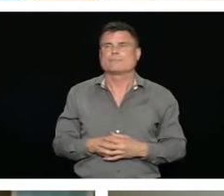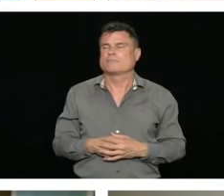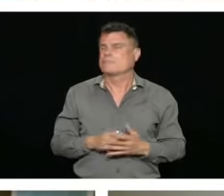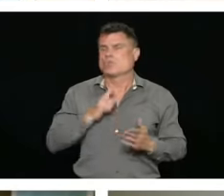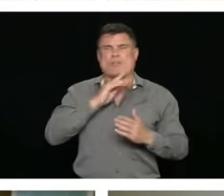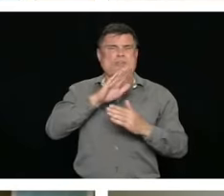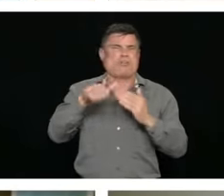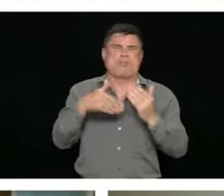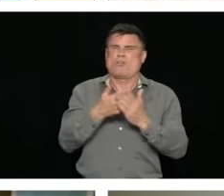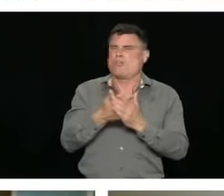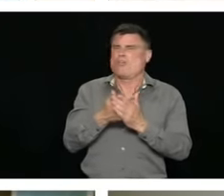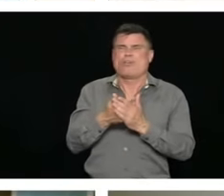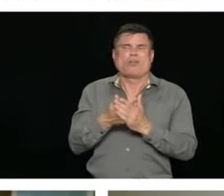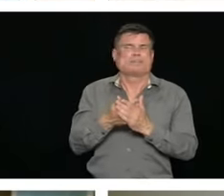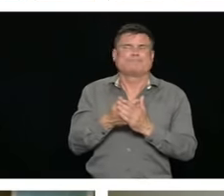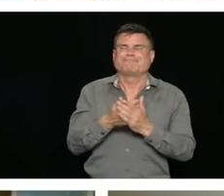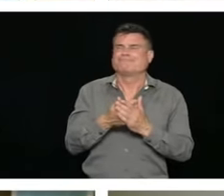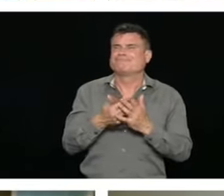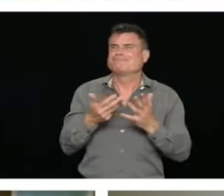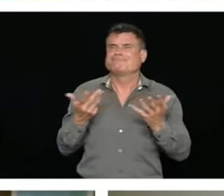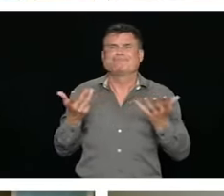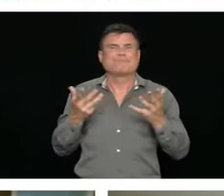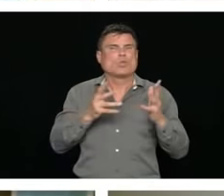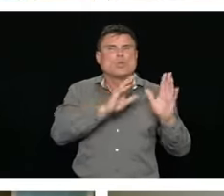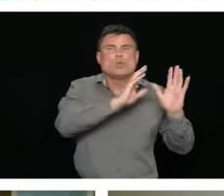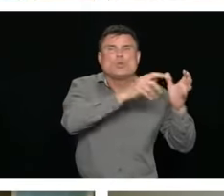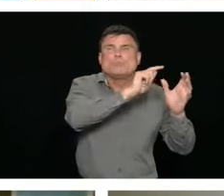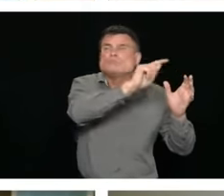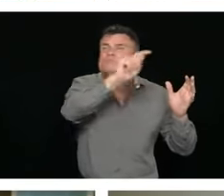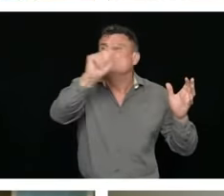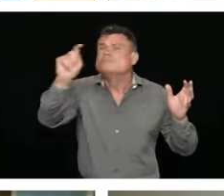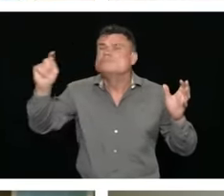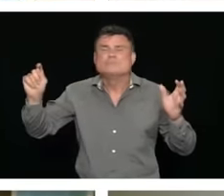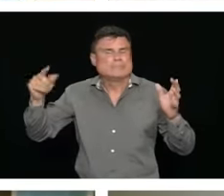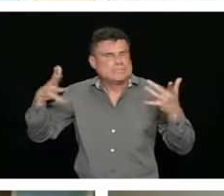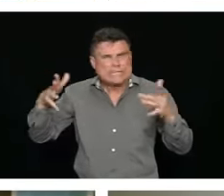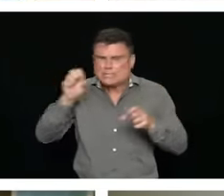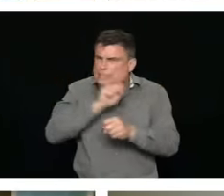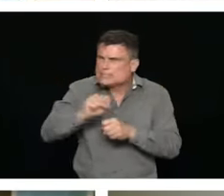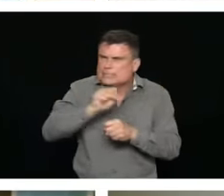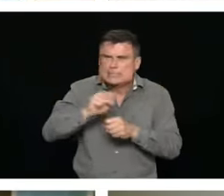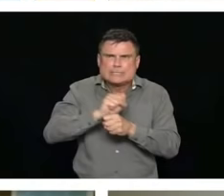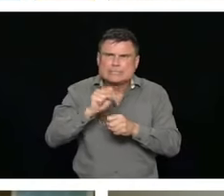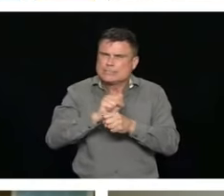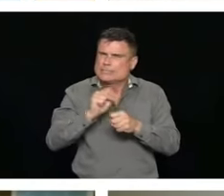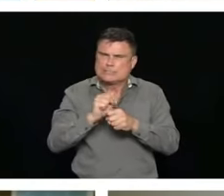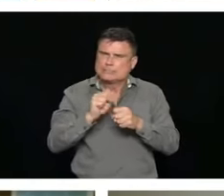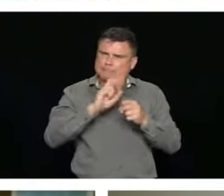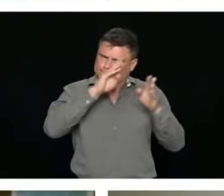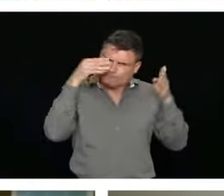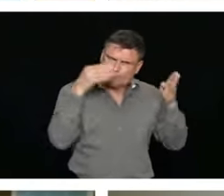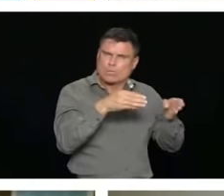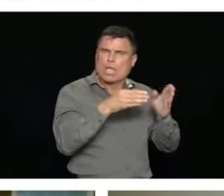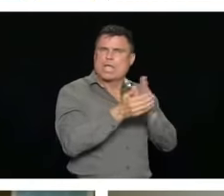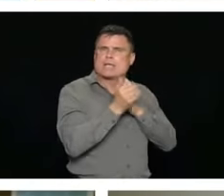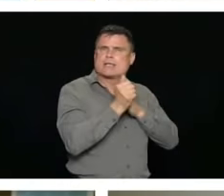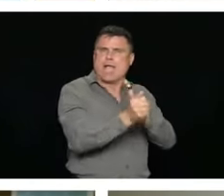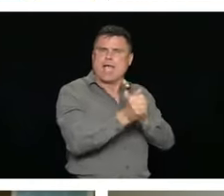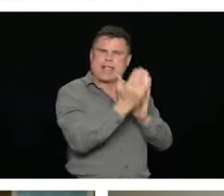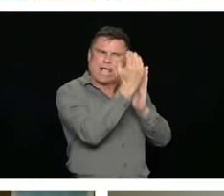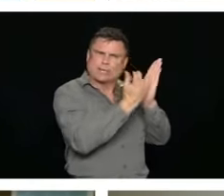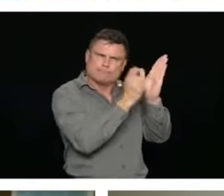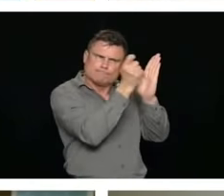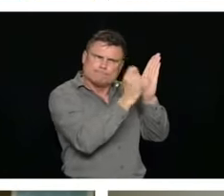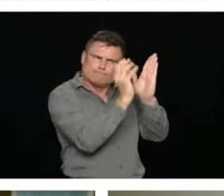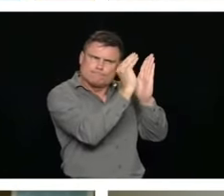now. So they're going to submit to the Ministry of Education by the 25th of May a plan